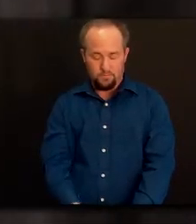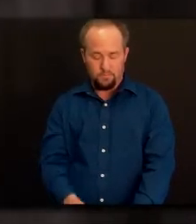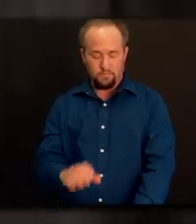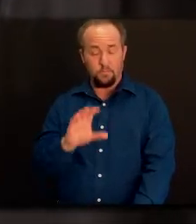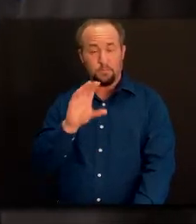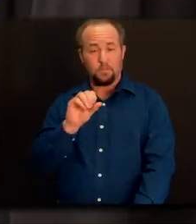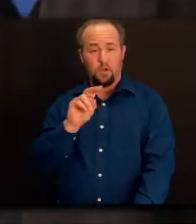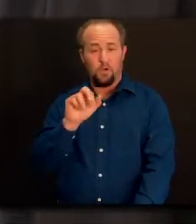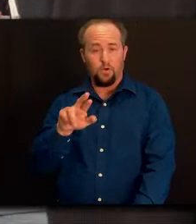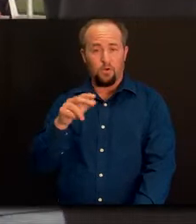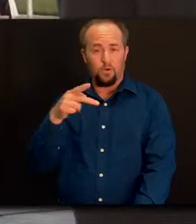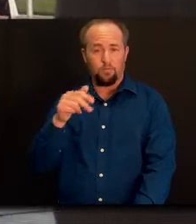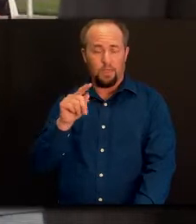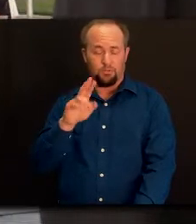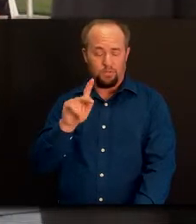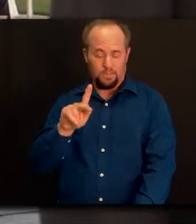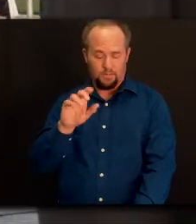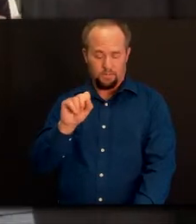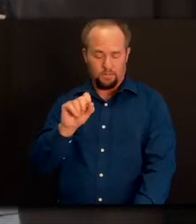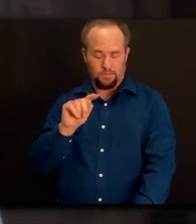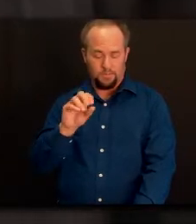Connor Patrick Stout.